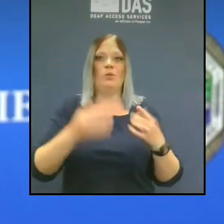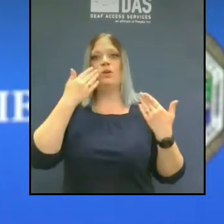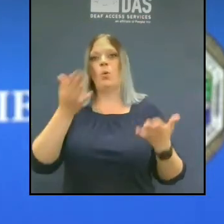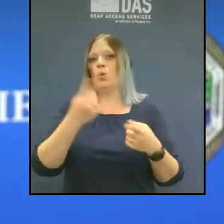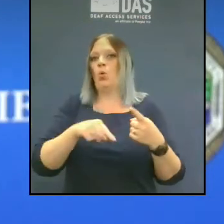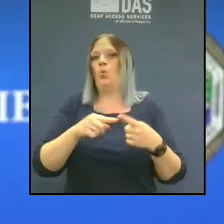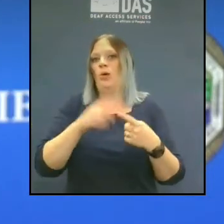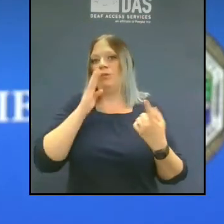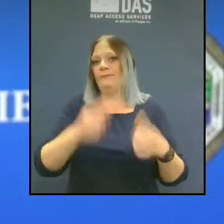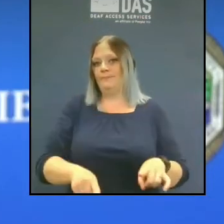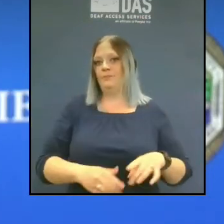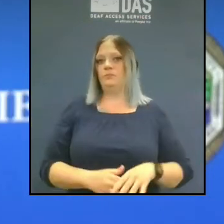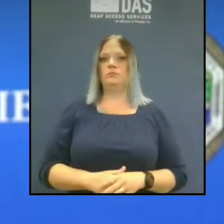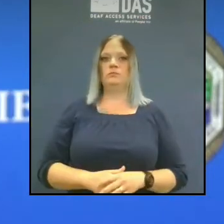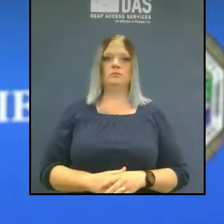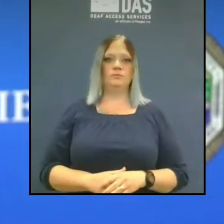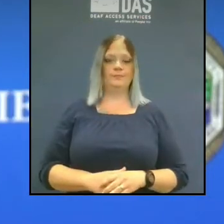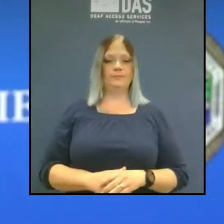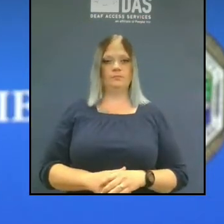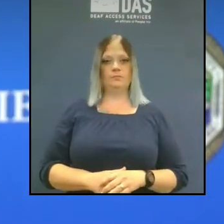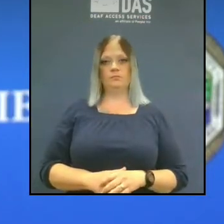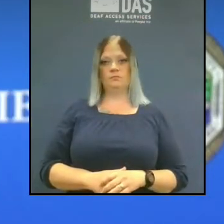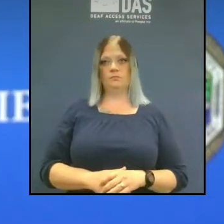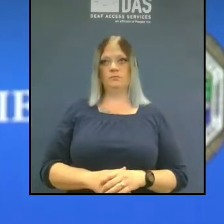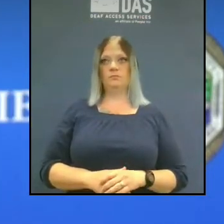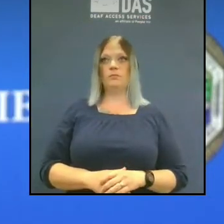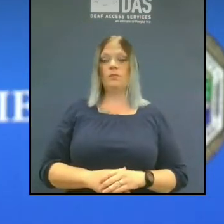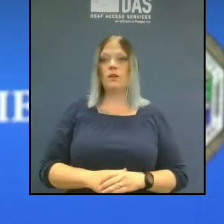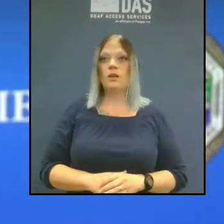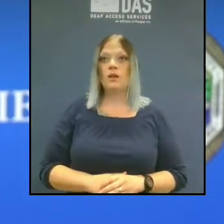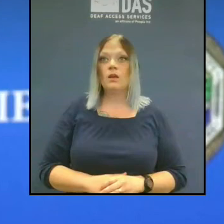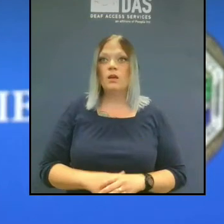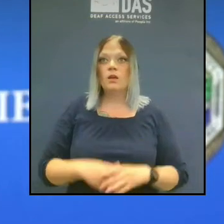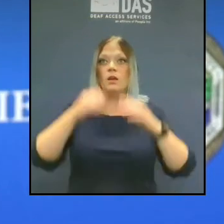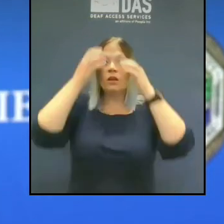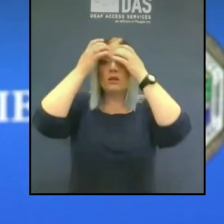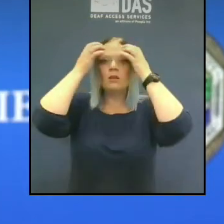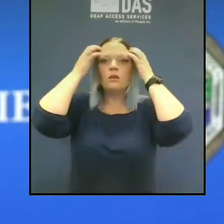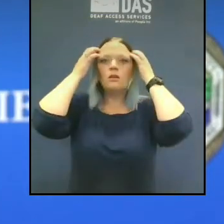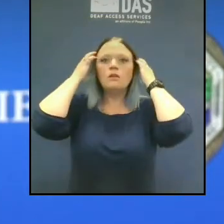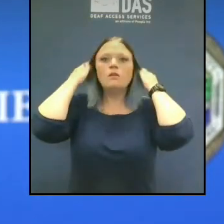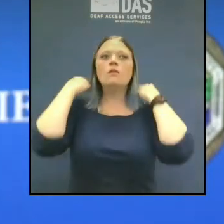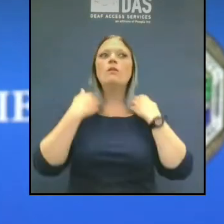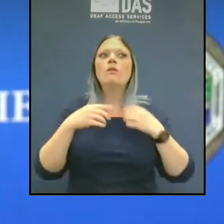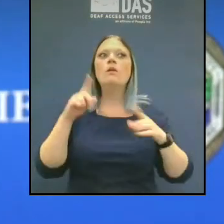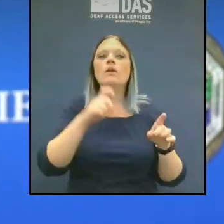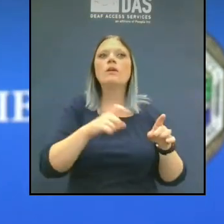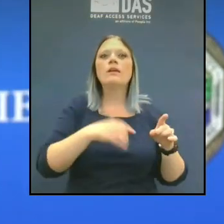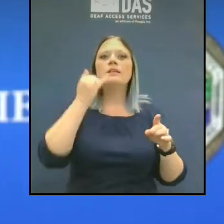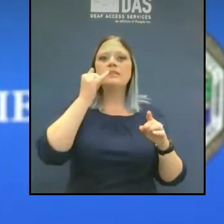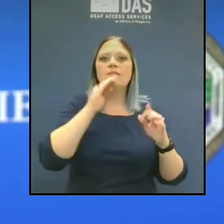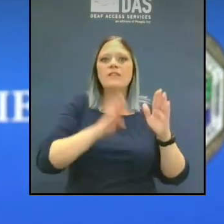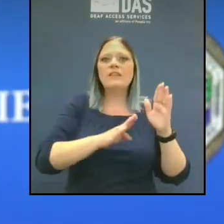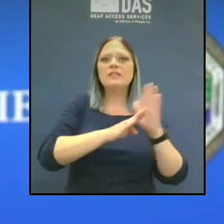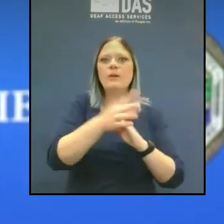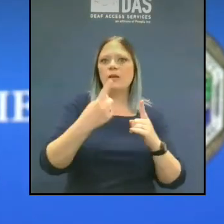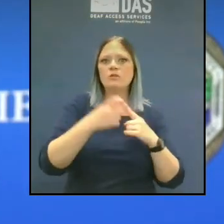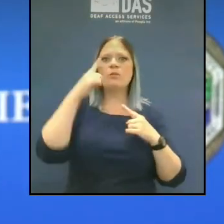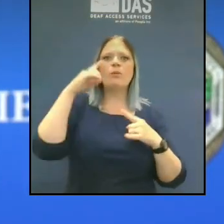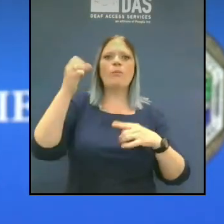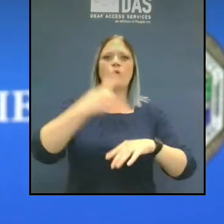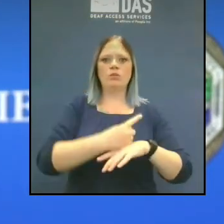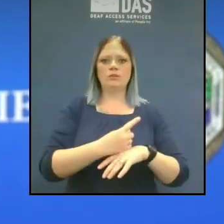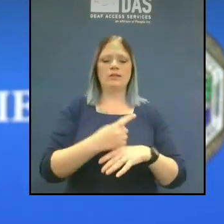that will occur. So next question. Do you attribute the spike to the Memorial Day numbers? That's